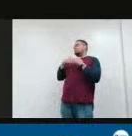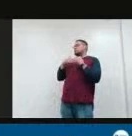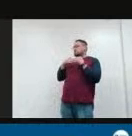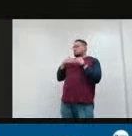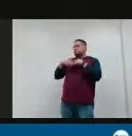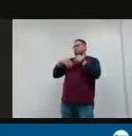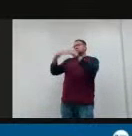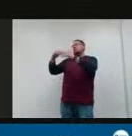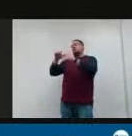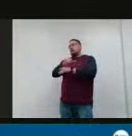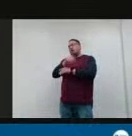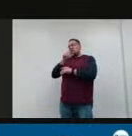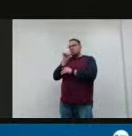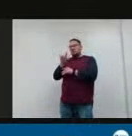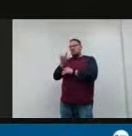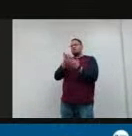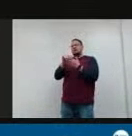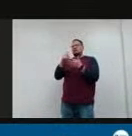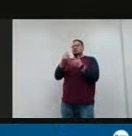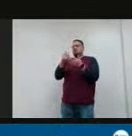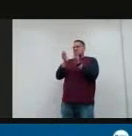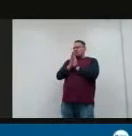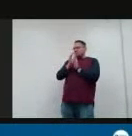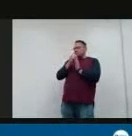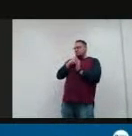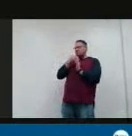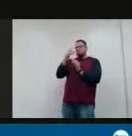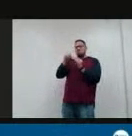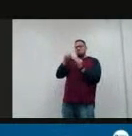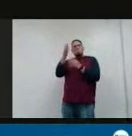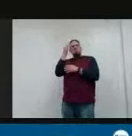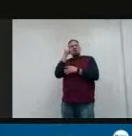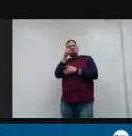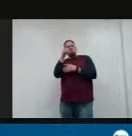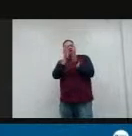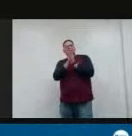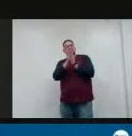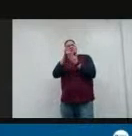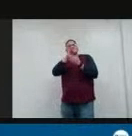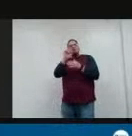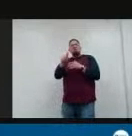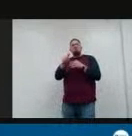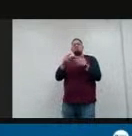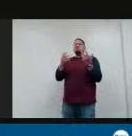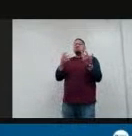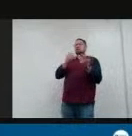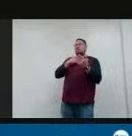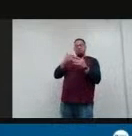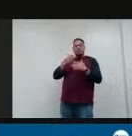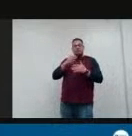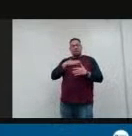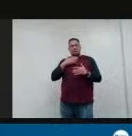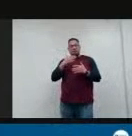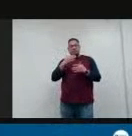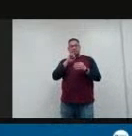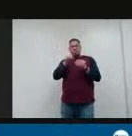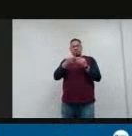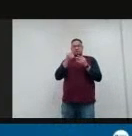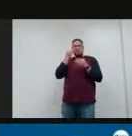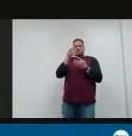questions where I was asked to called in and say, why did you ask such questions? That I'll be happy to go over if you want,